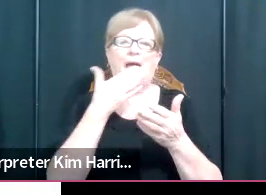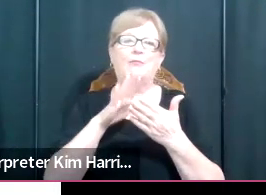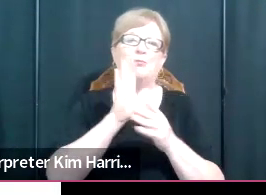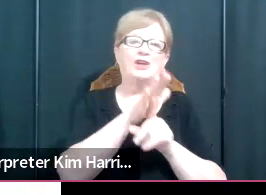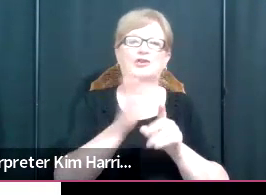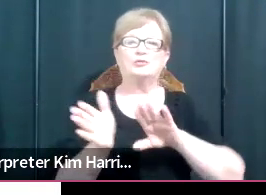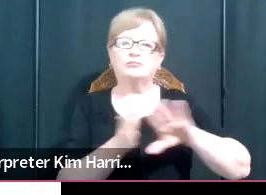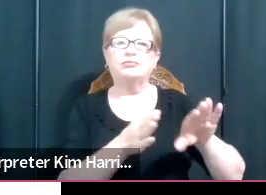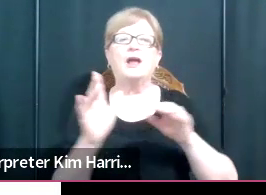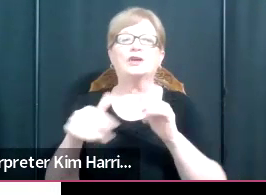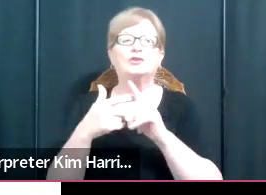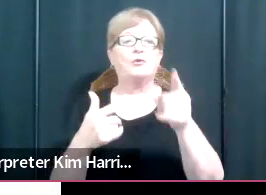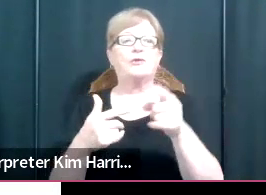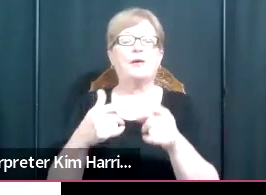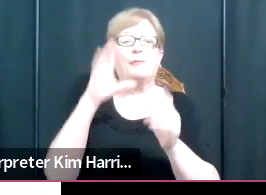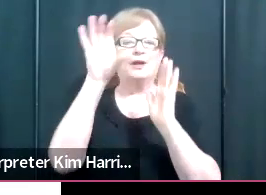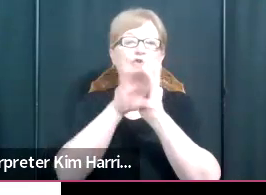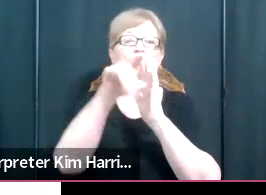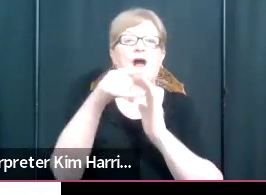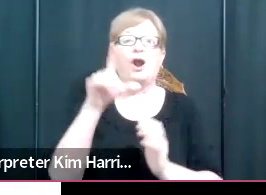The picture on the side is of our logo.